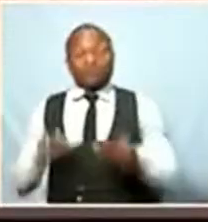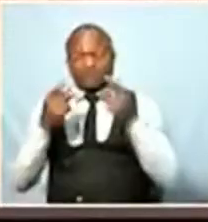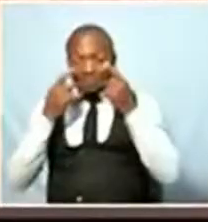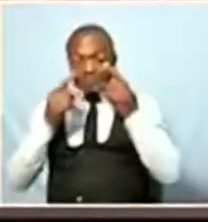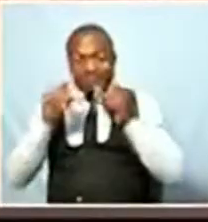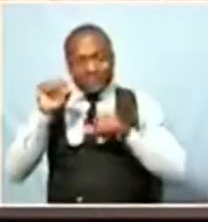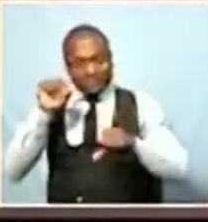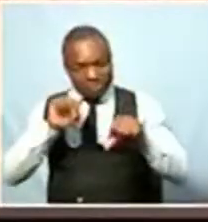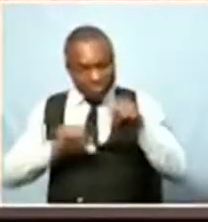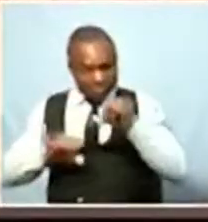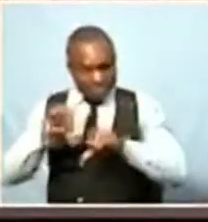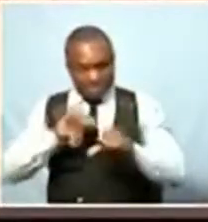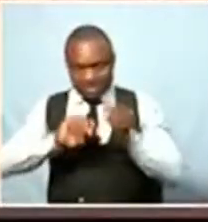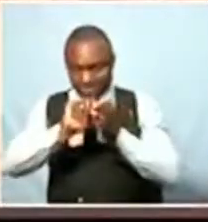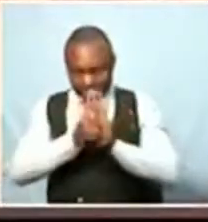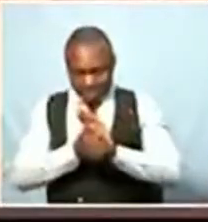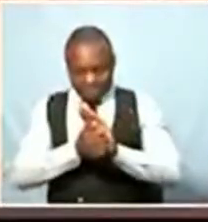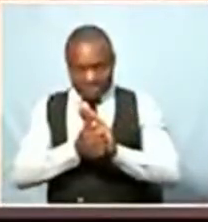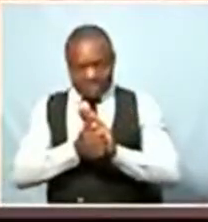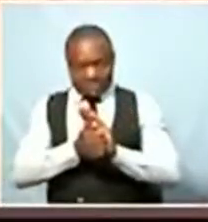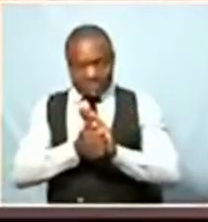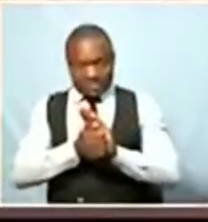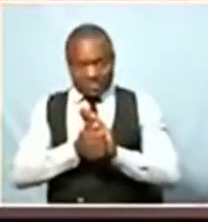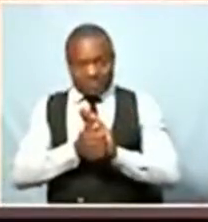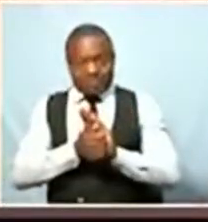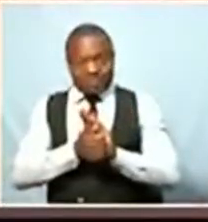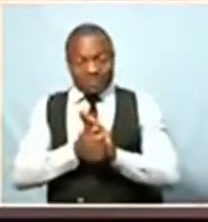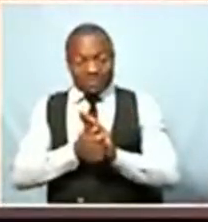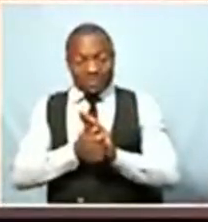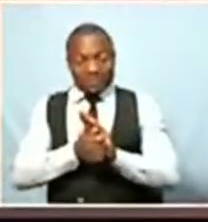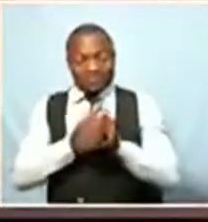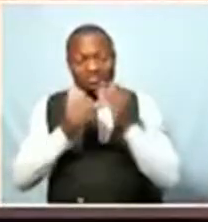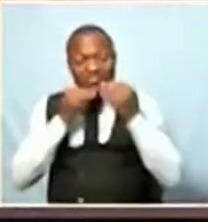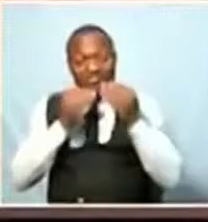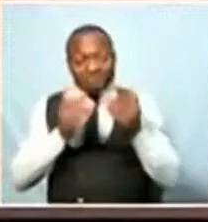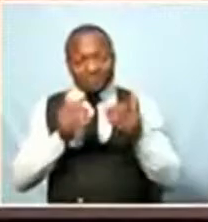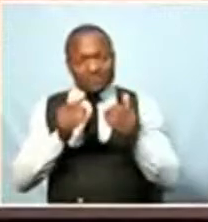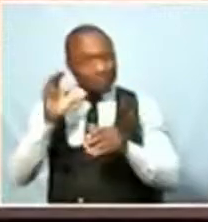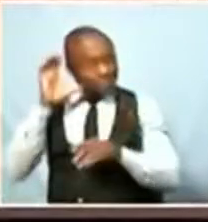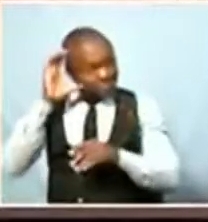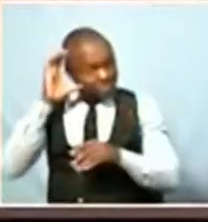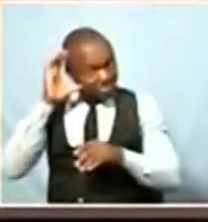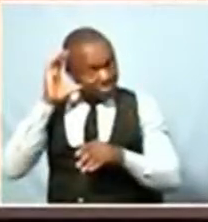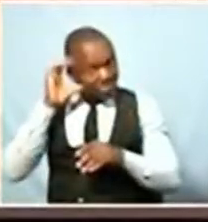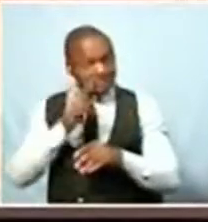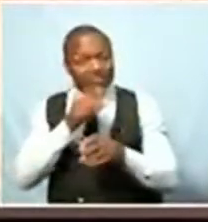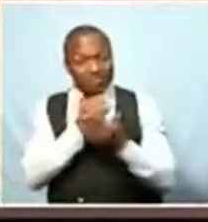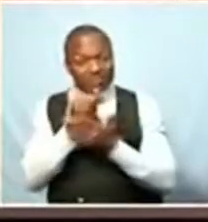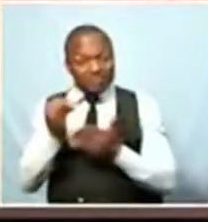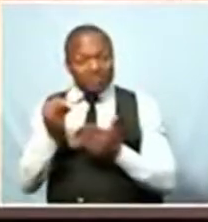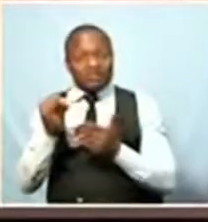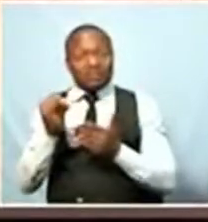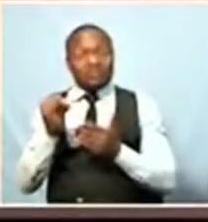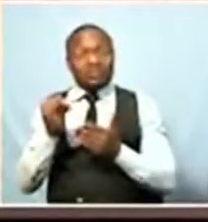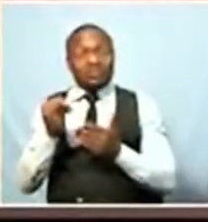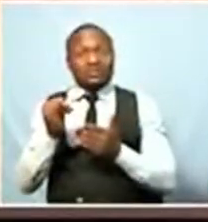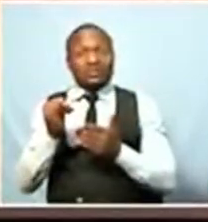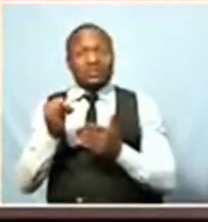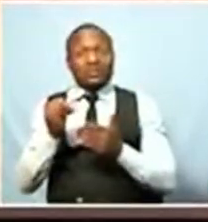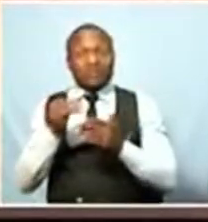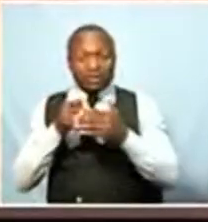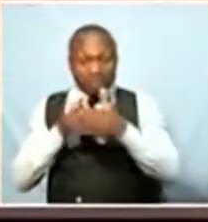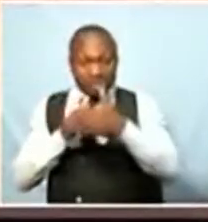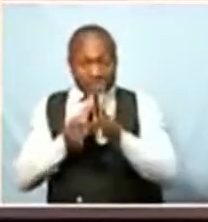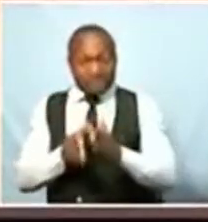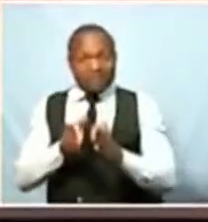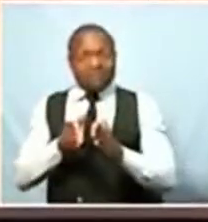Audit Act, we also had, as we navigated that issue with the leader of